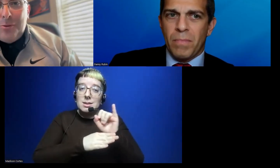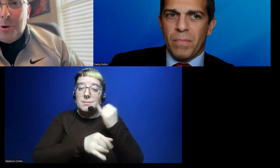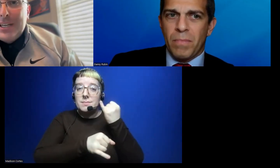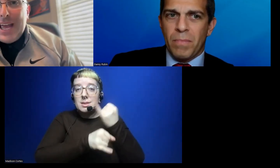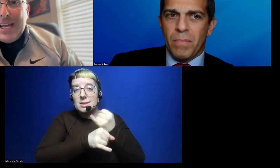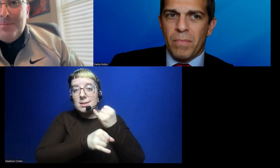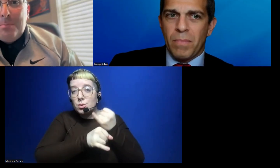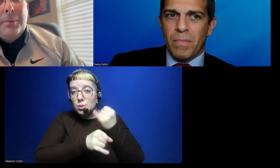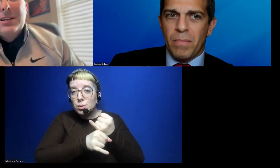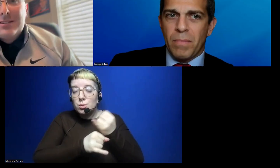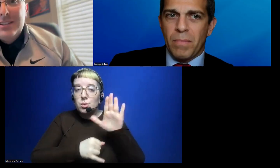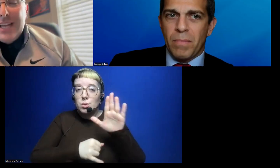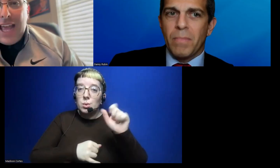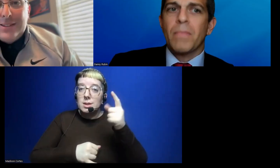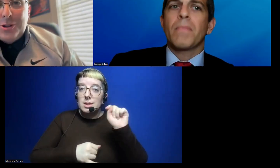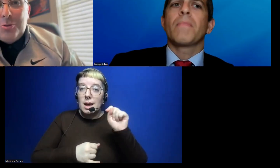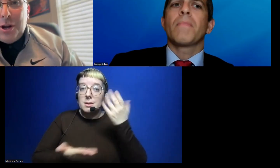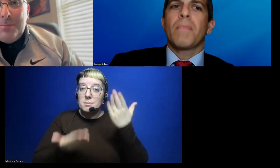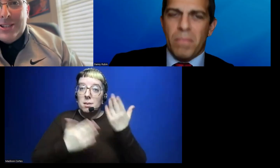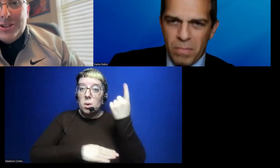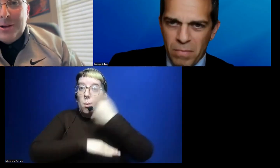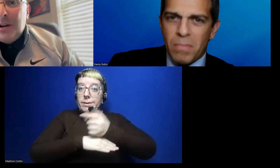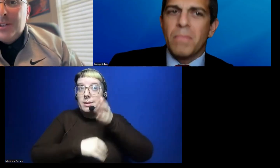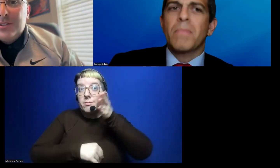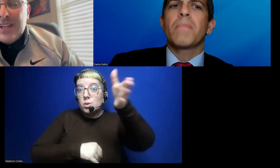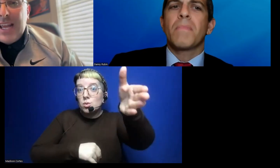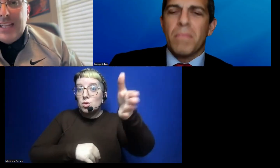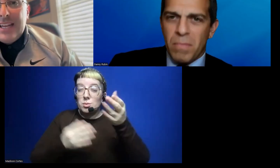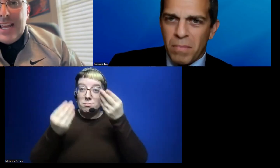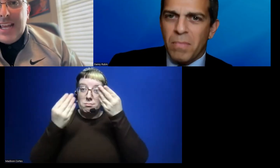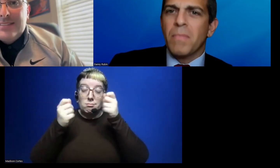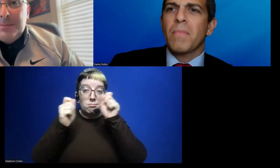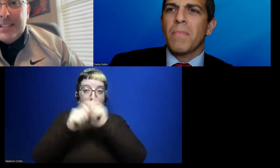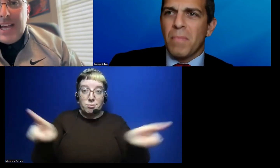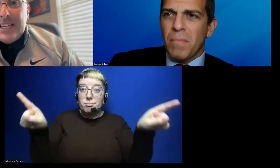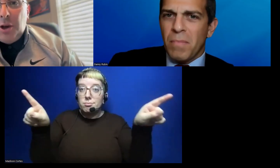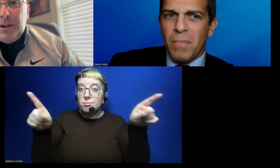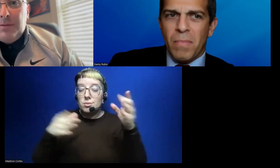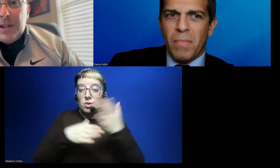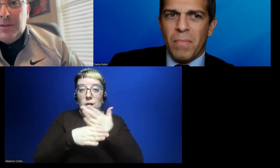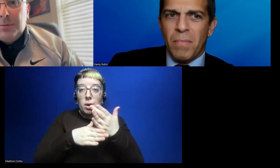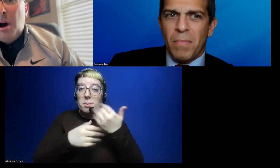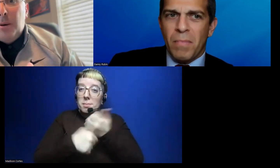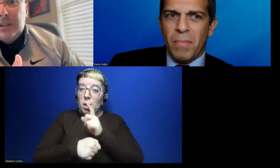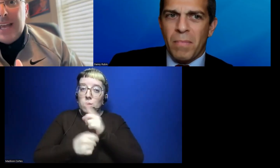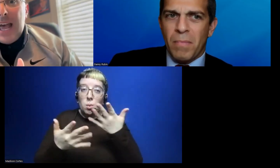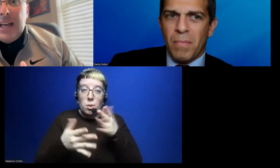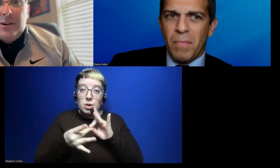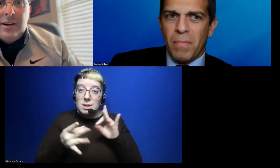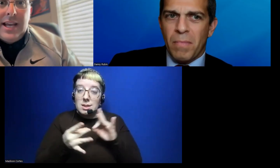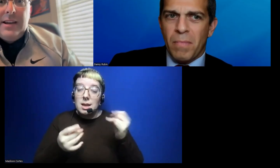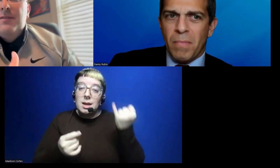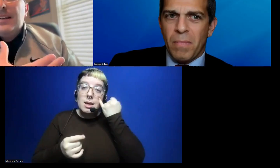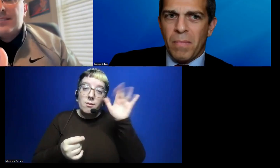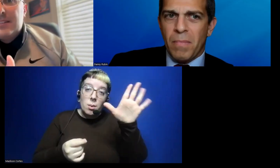up one day public. And so you want to make sure that whatever you're saying is something that, if your mom or